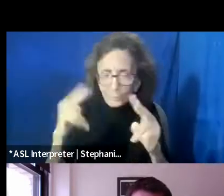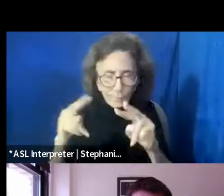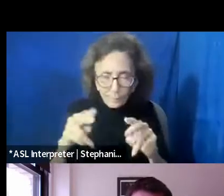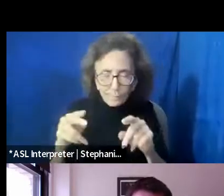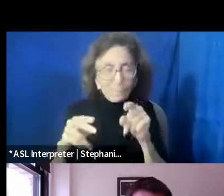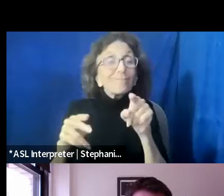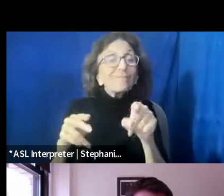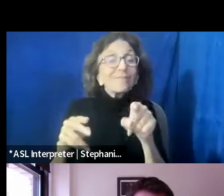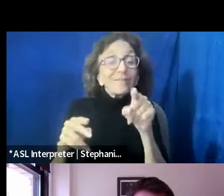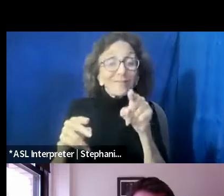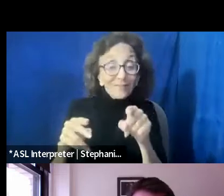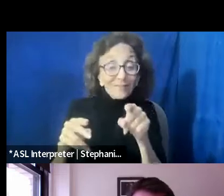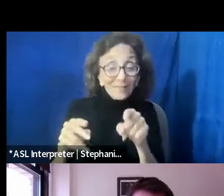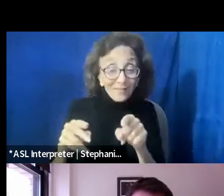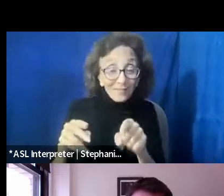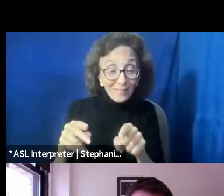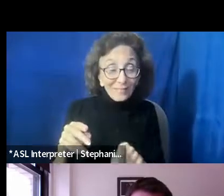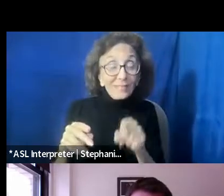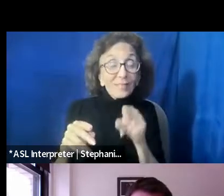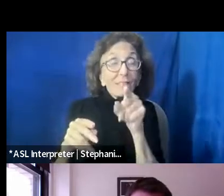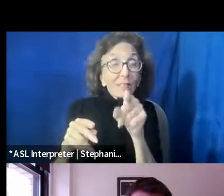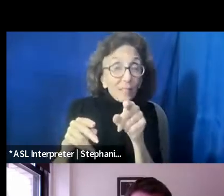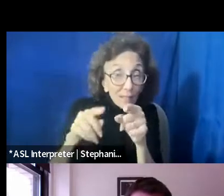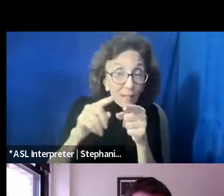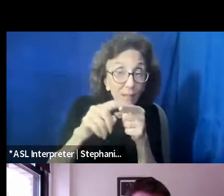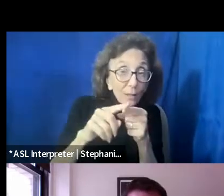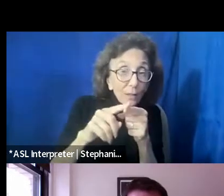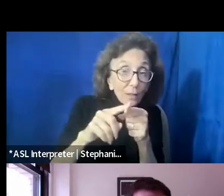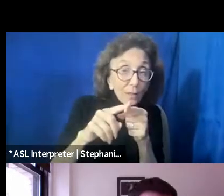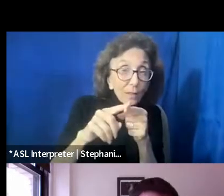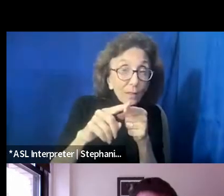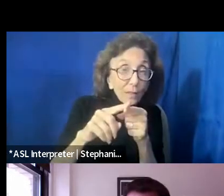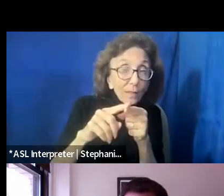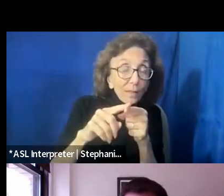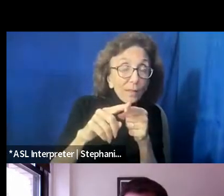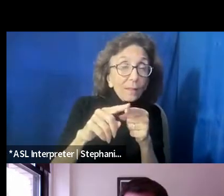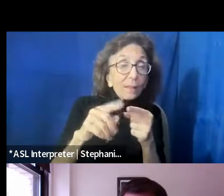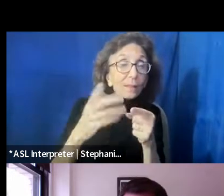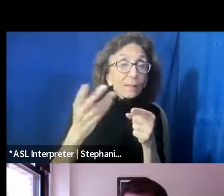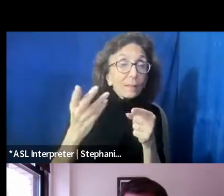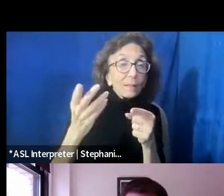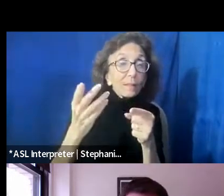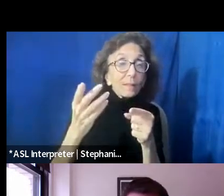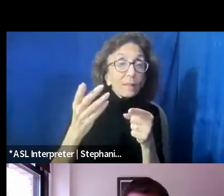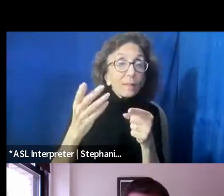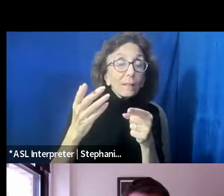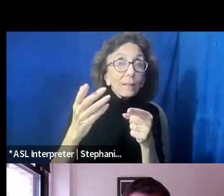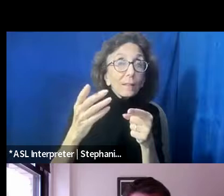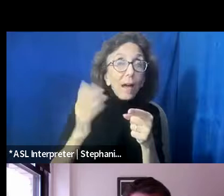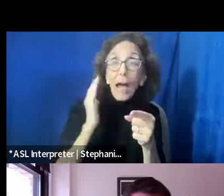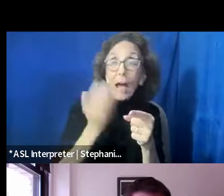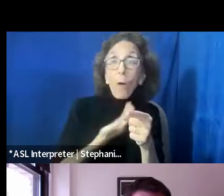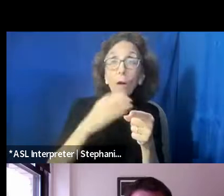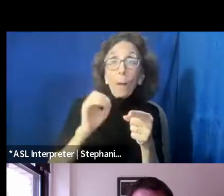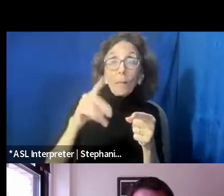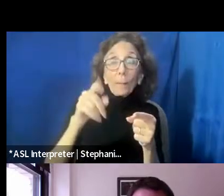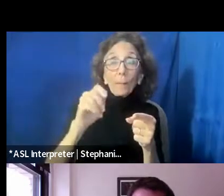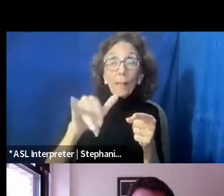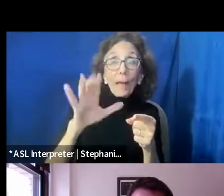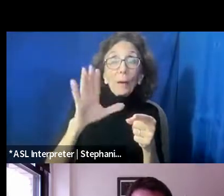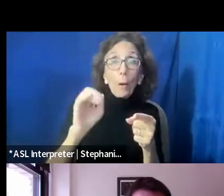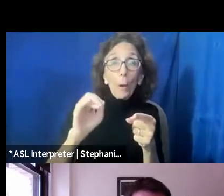identified the places where we felt that Playco was